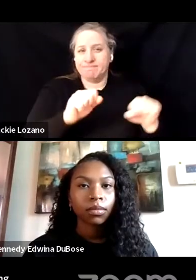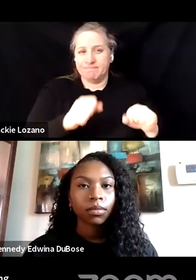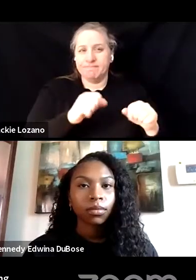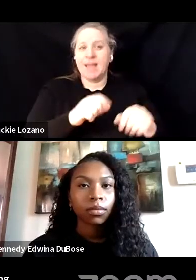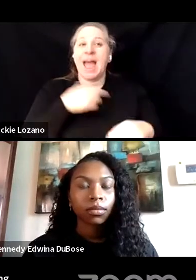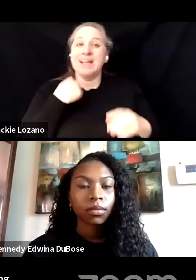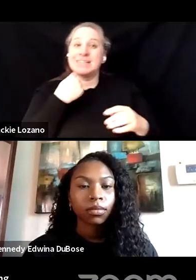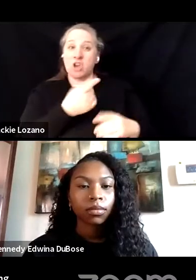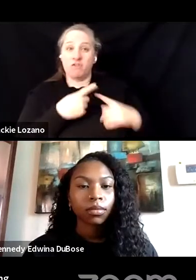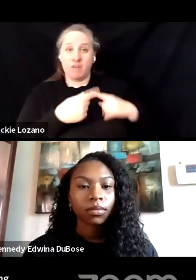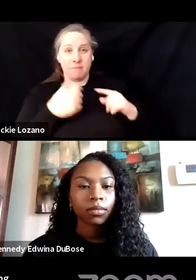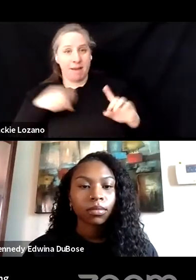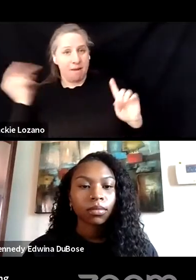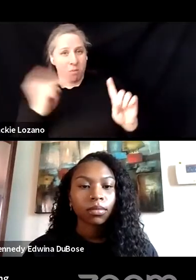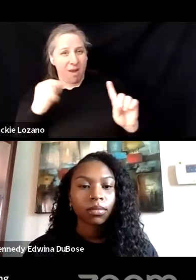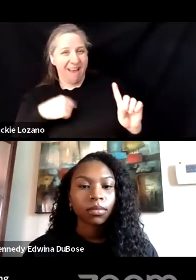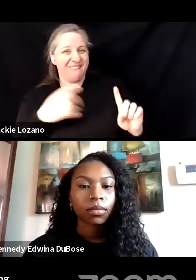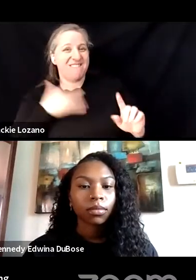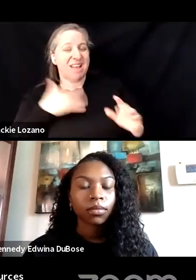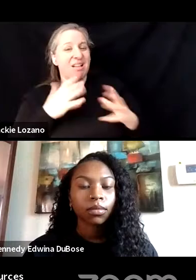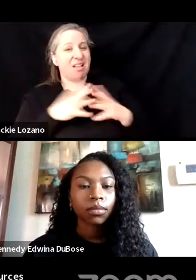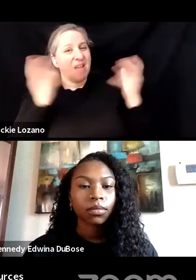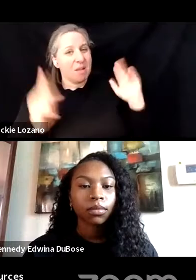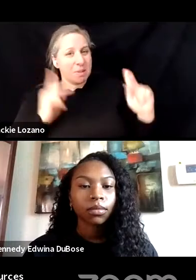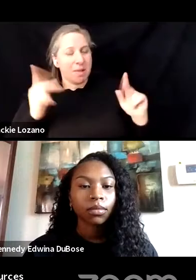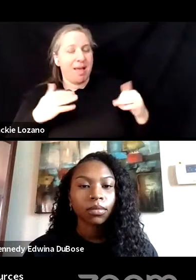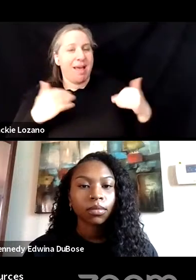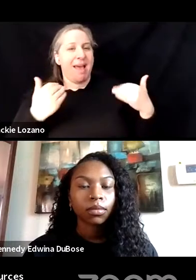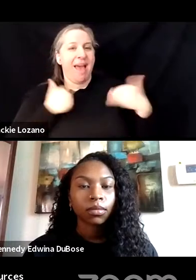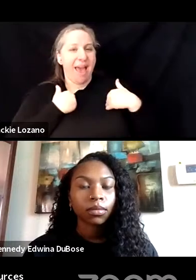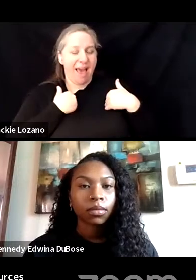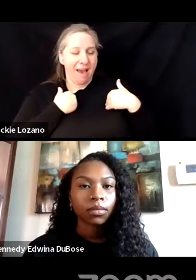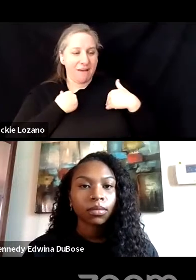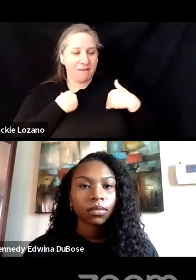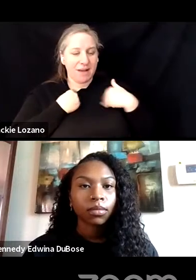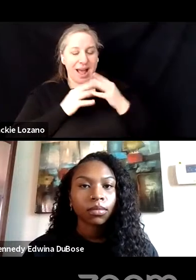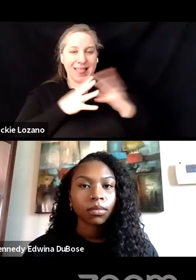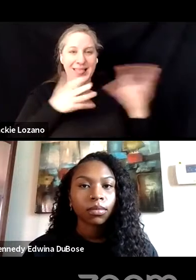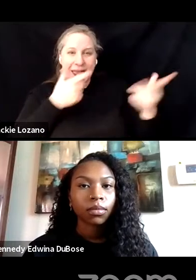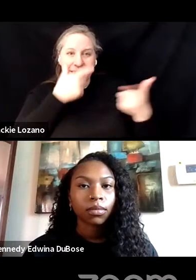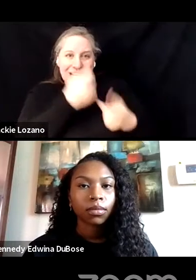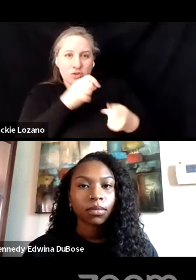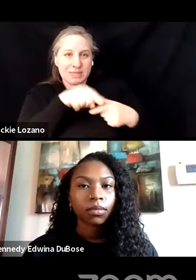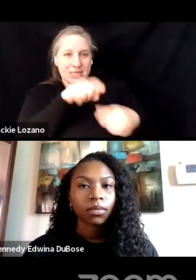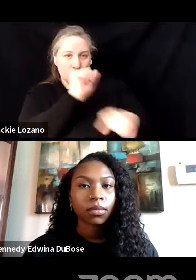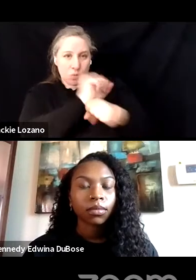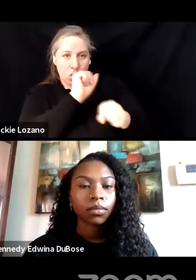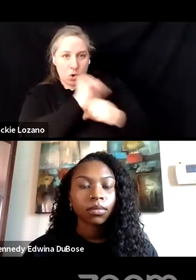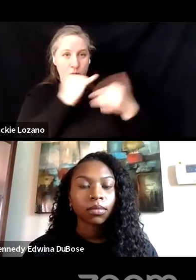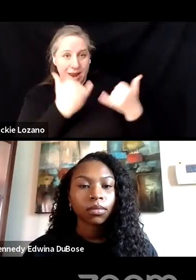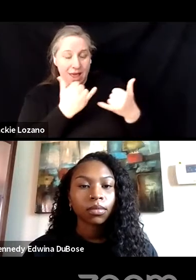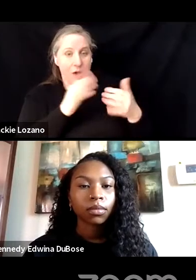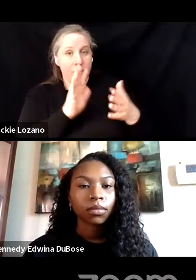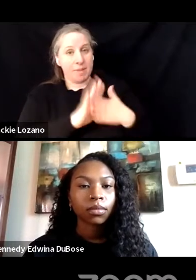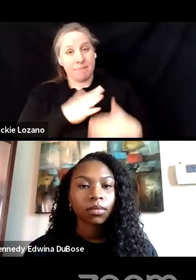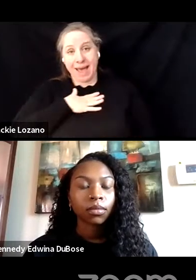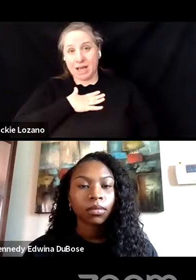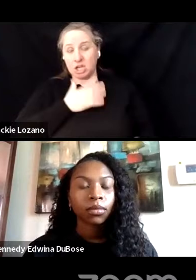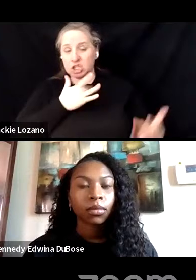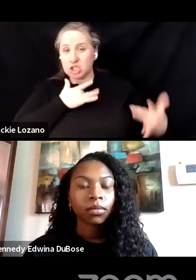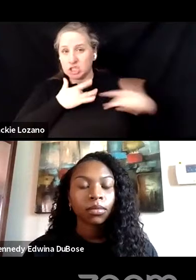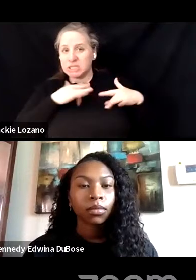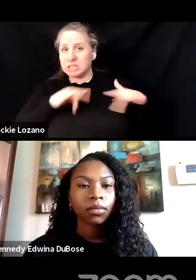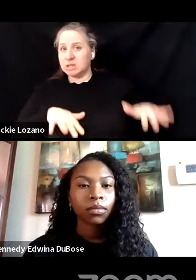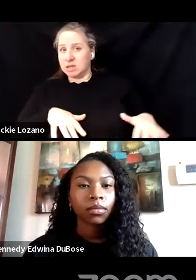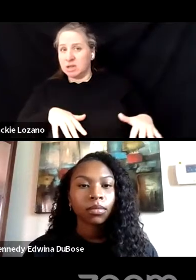I feel as though there are a lot of people that have a groundswell of interest in this work right now, but my concern is that